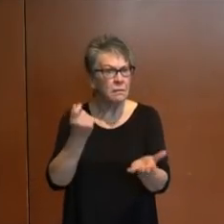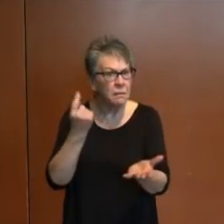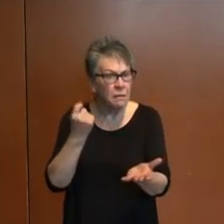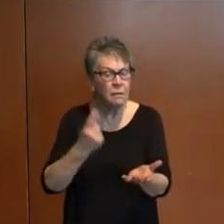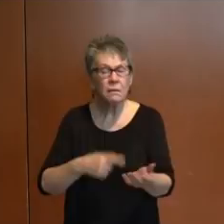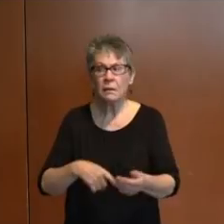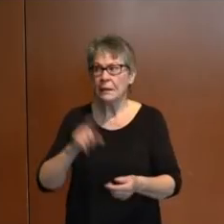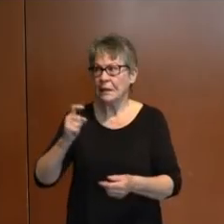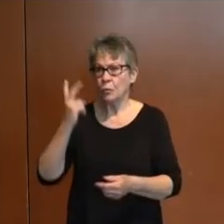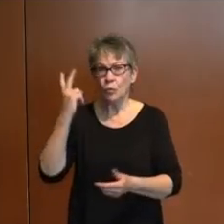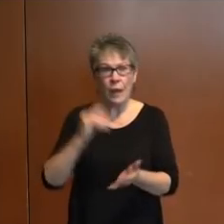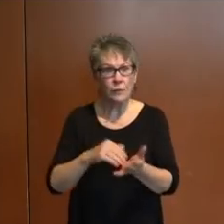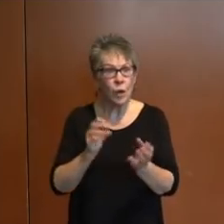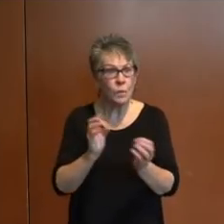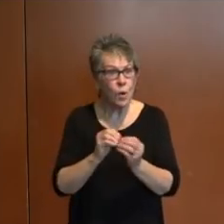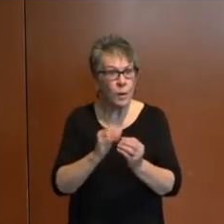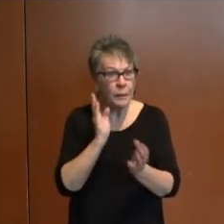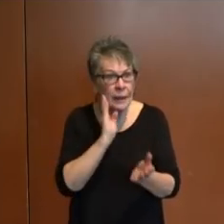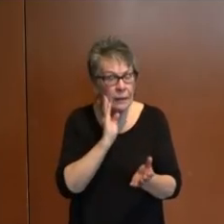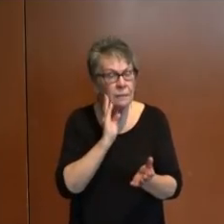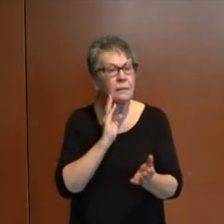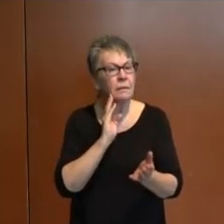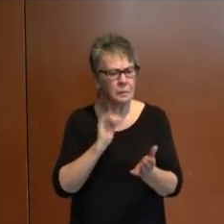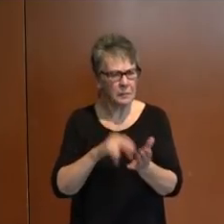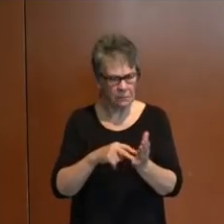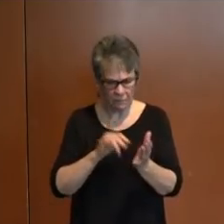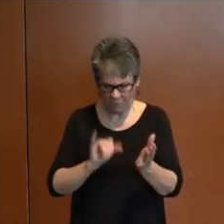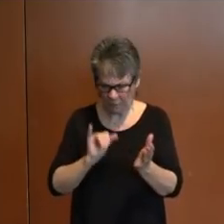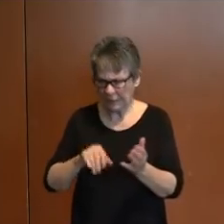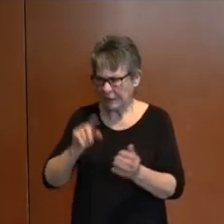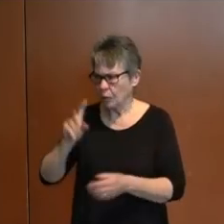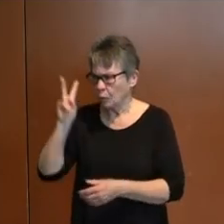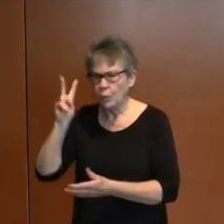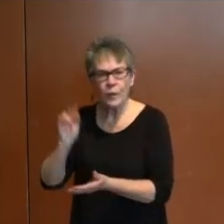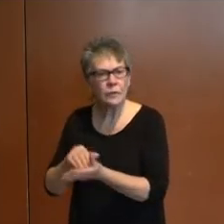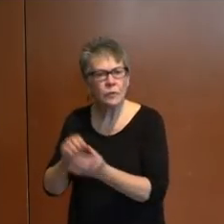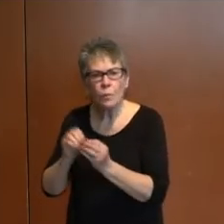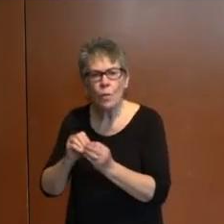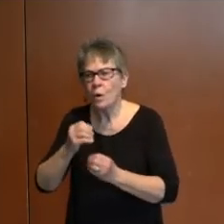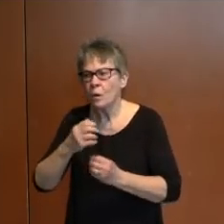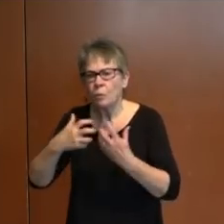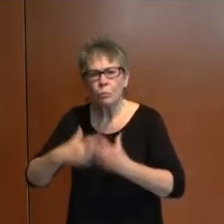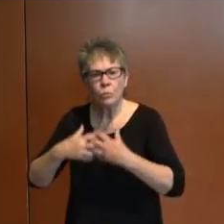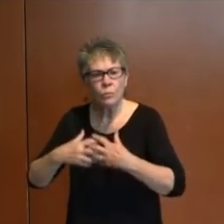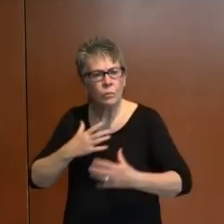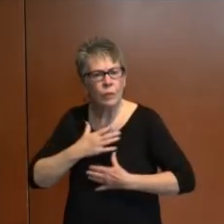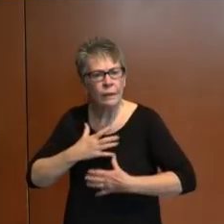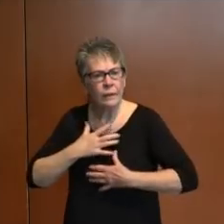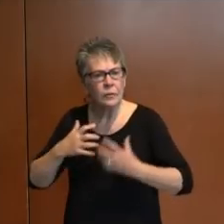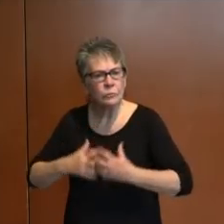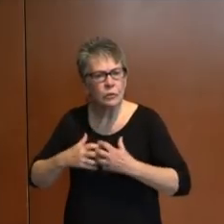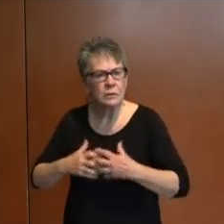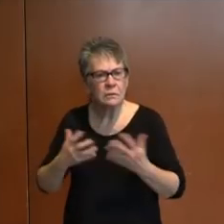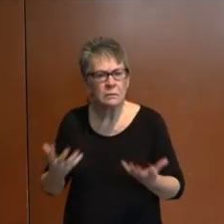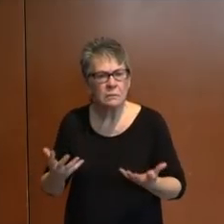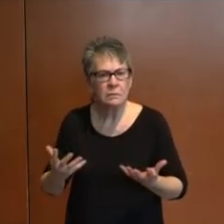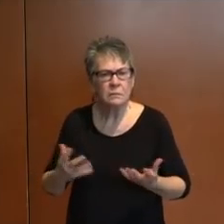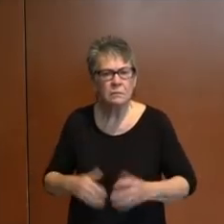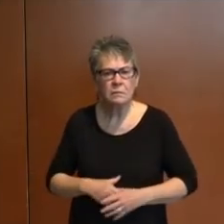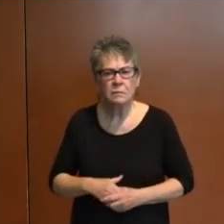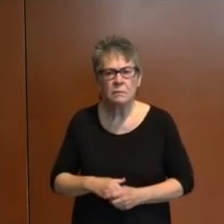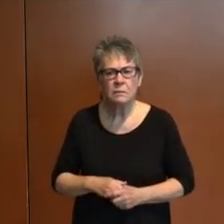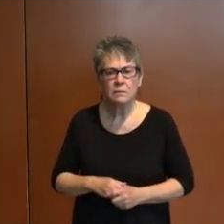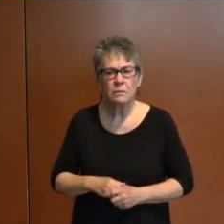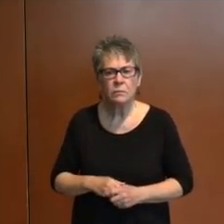responding, our nurses responding to this call? We're getting a very high, I don't have the exact number. When we first put out the call through the